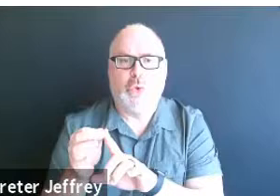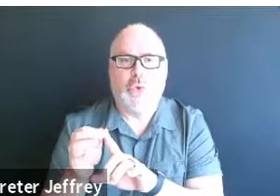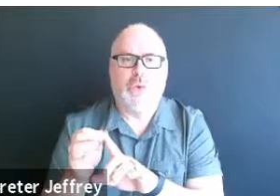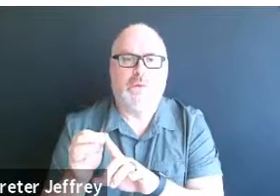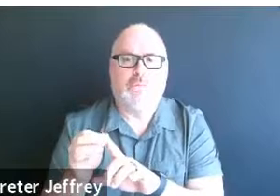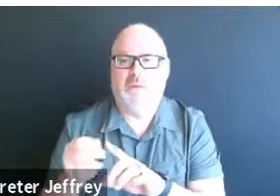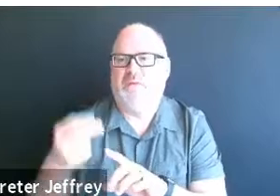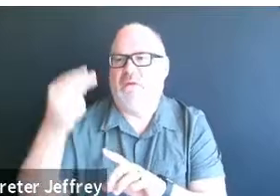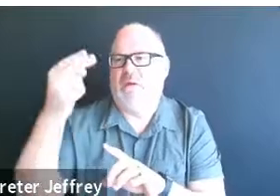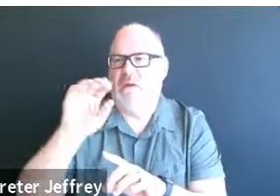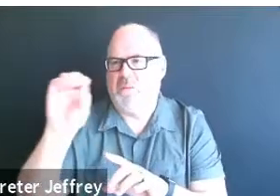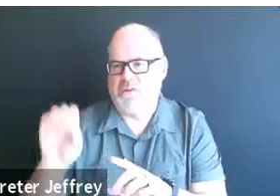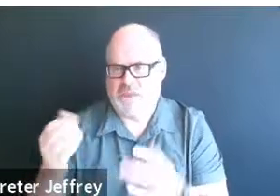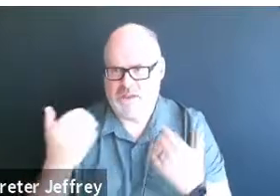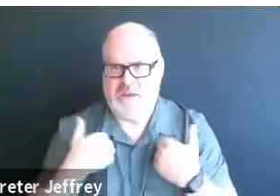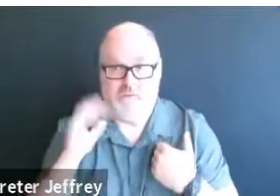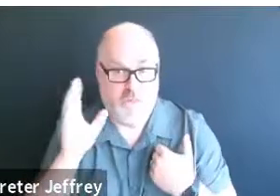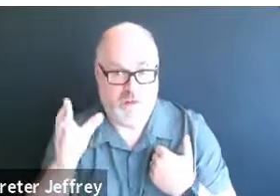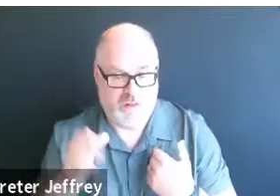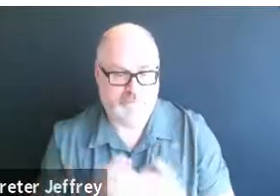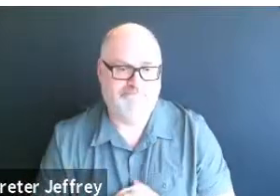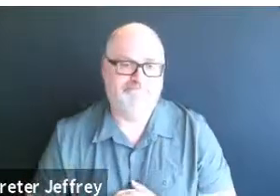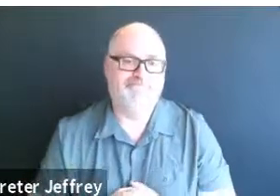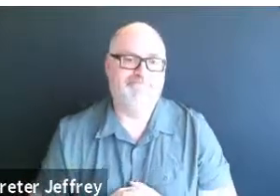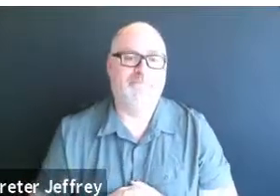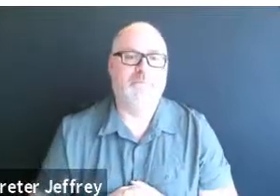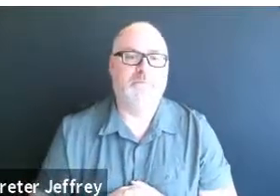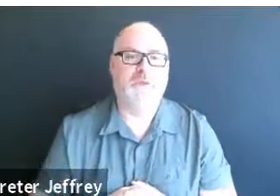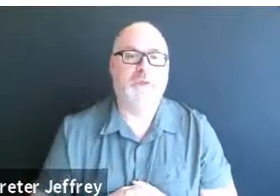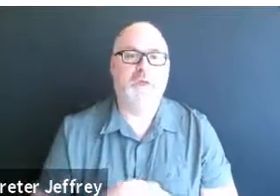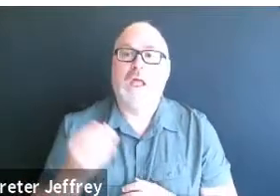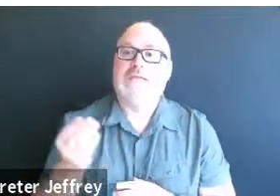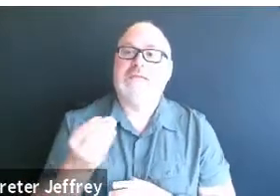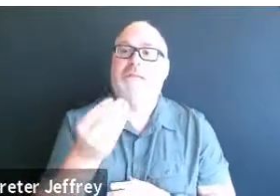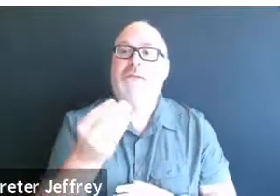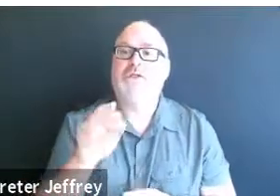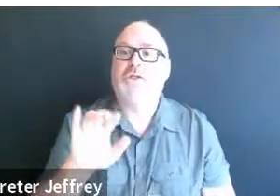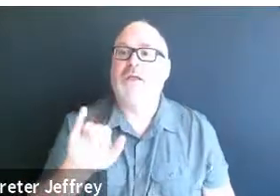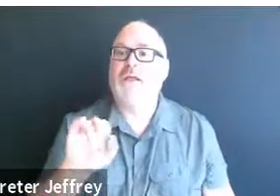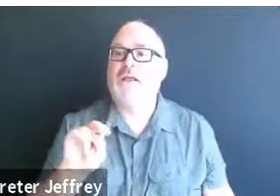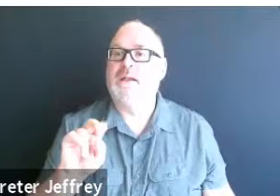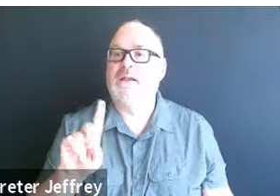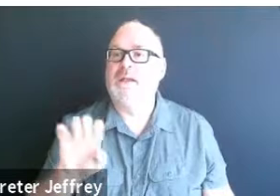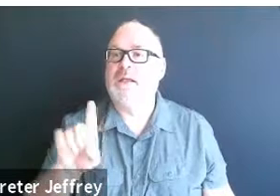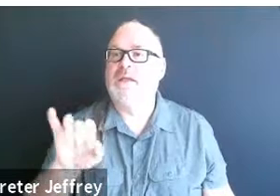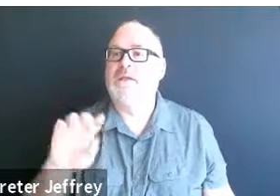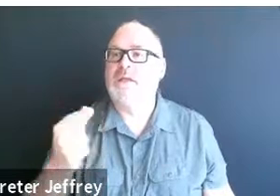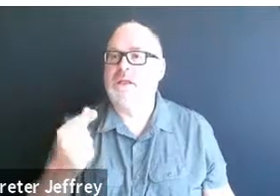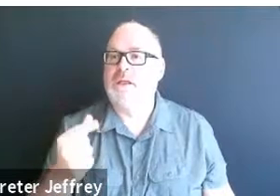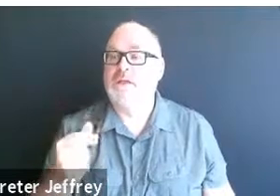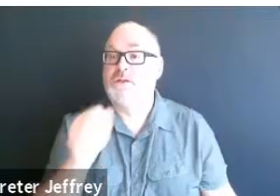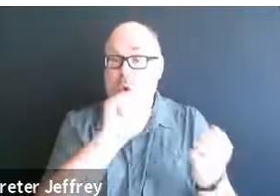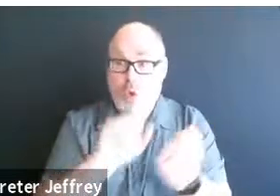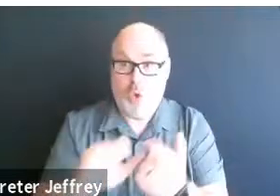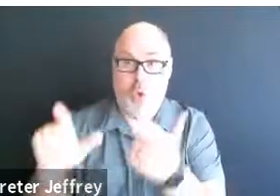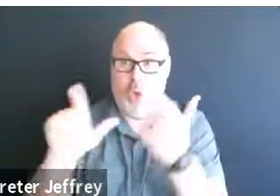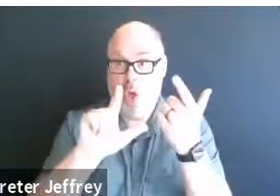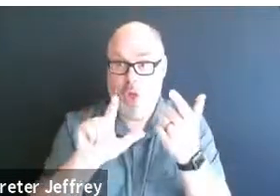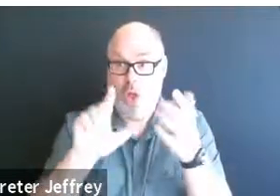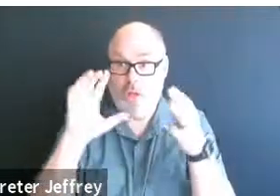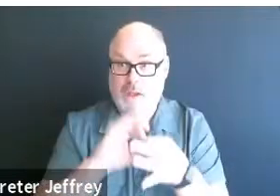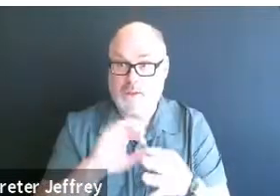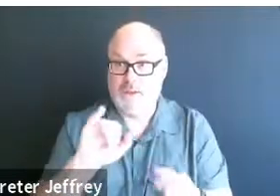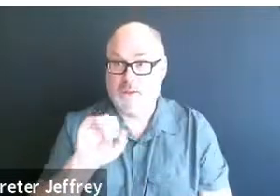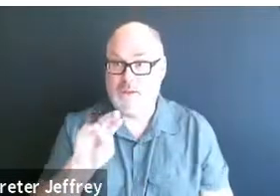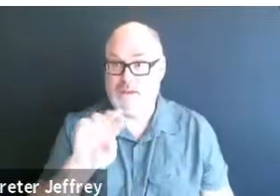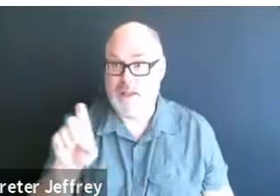excluded, a report might have a higher percentage. Then submission indexing. Would you like to